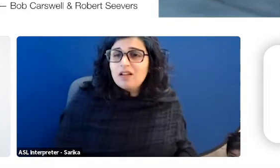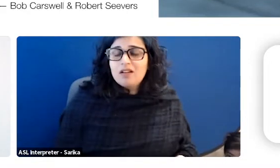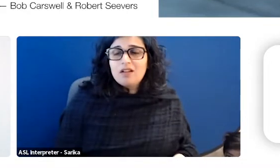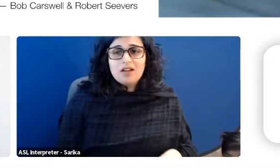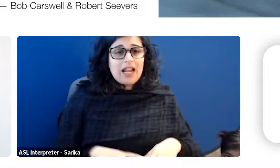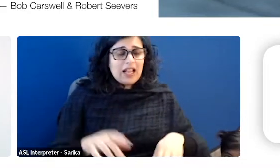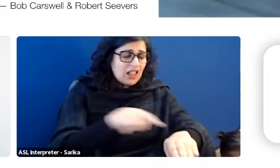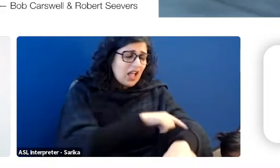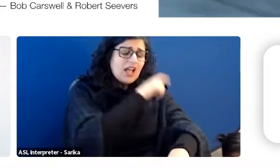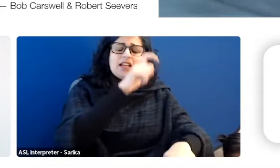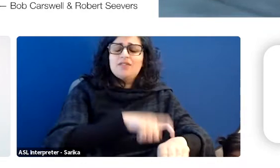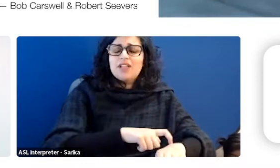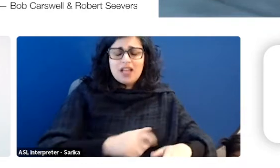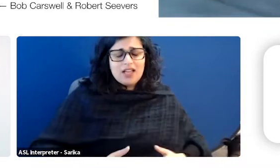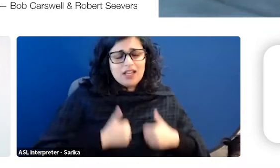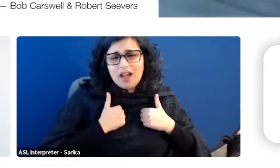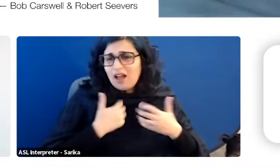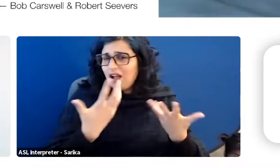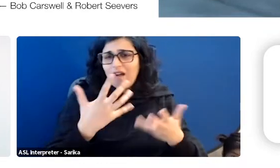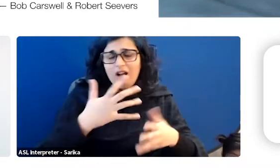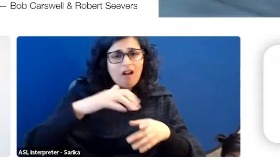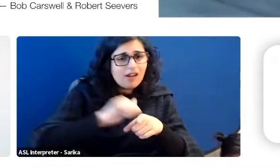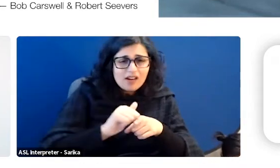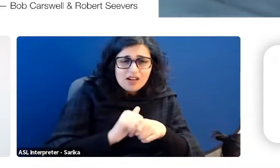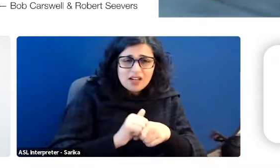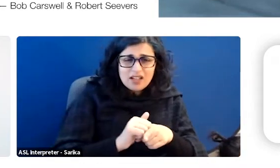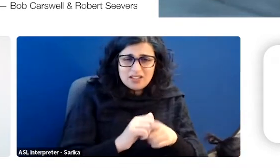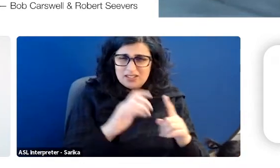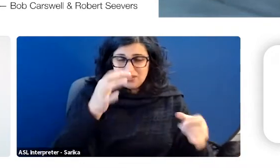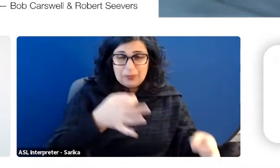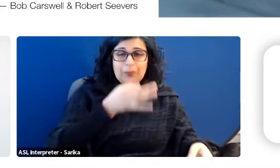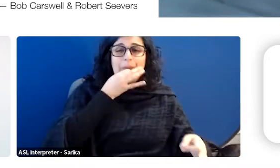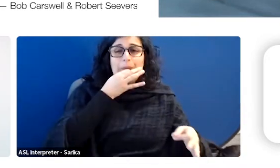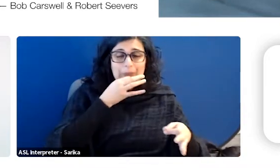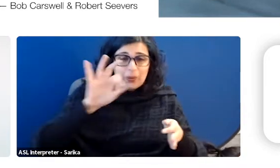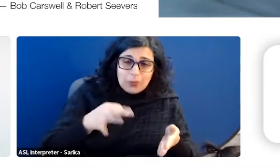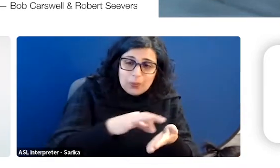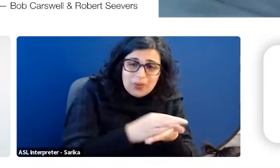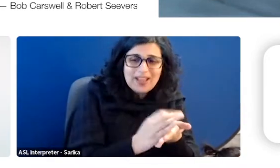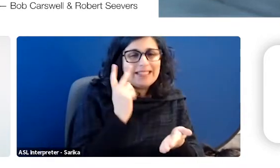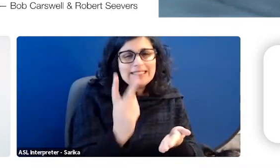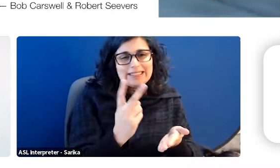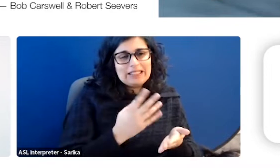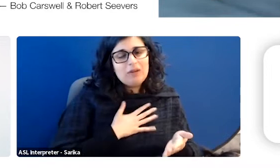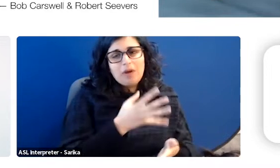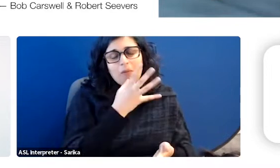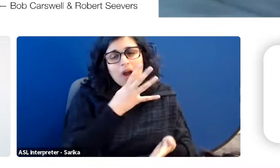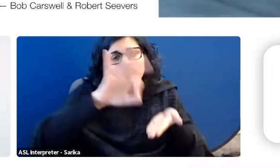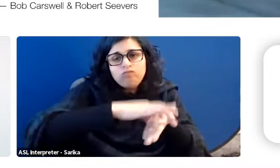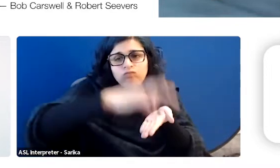the intricate needlework. I see our textiles show up in the countless hours my mother spent sewing patterns